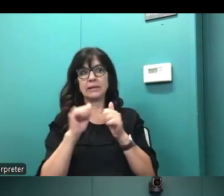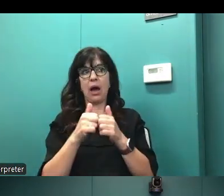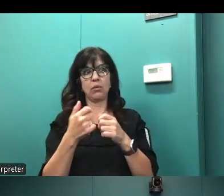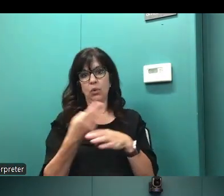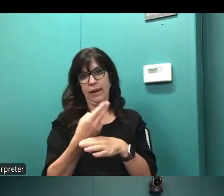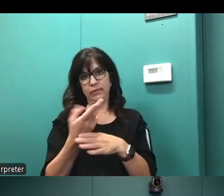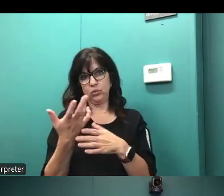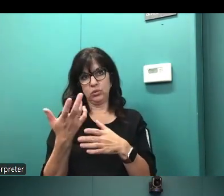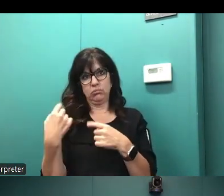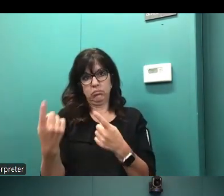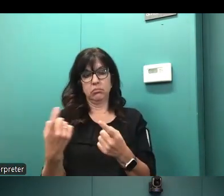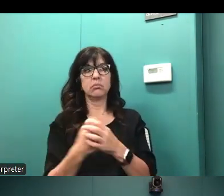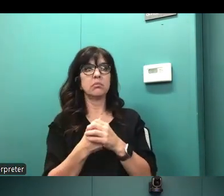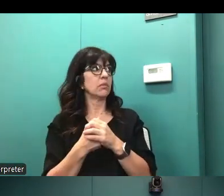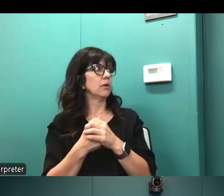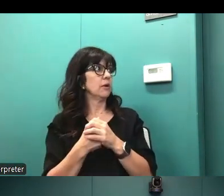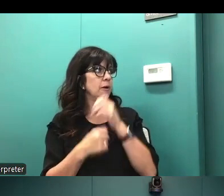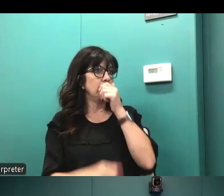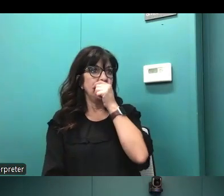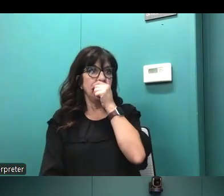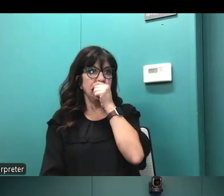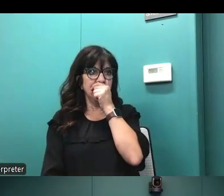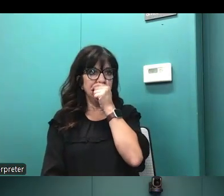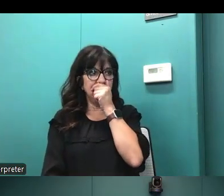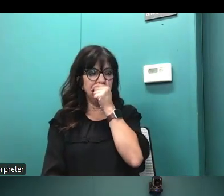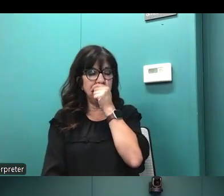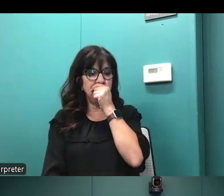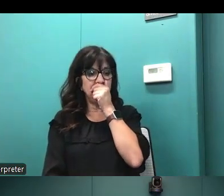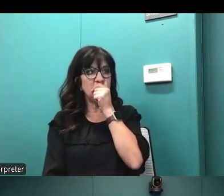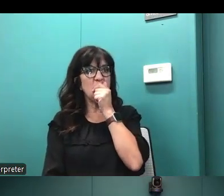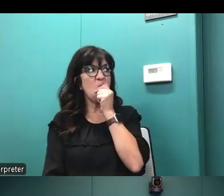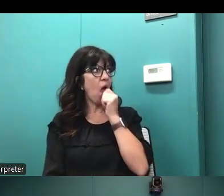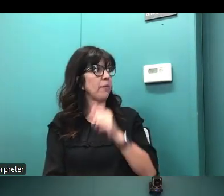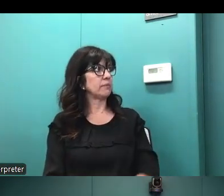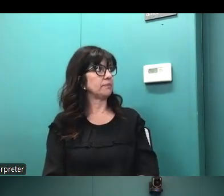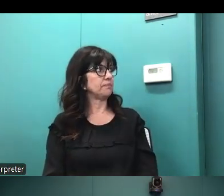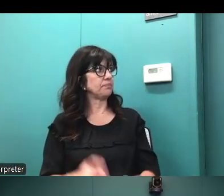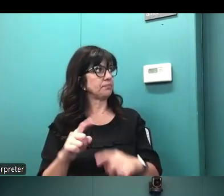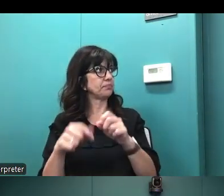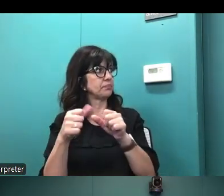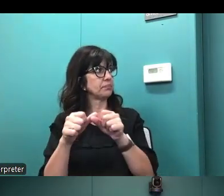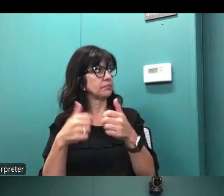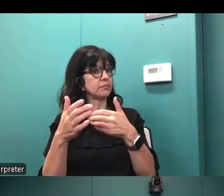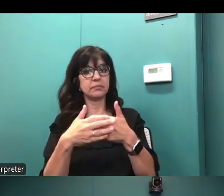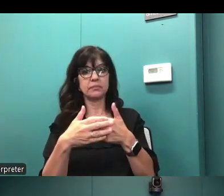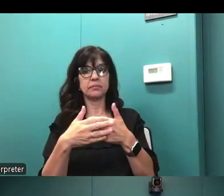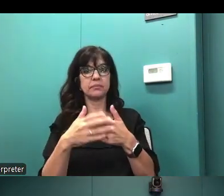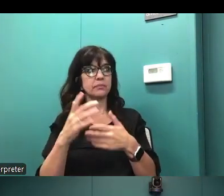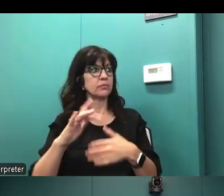have used. Okay. I was like, I don't remember what's next, Jenny. Just scroll